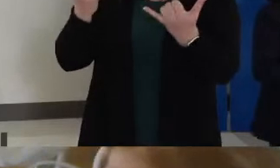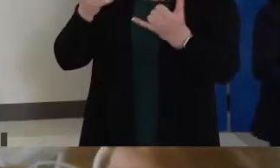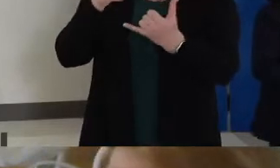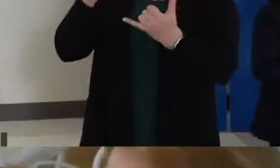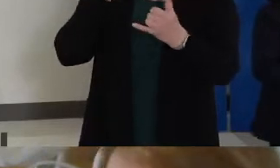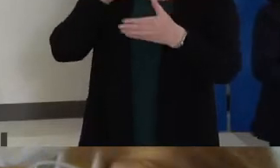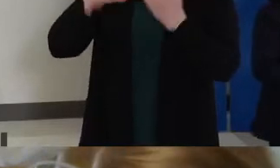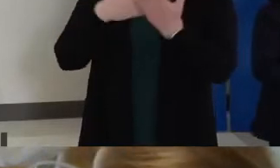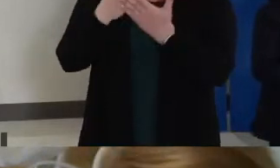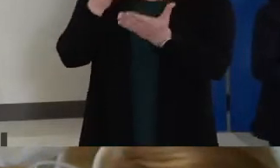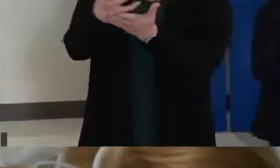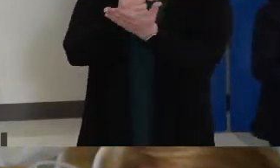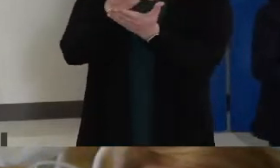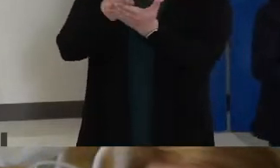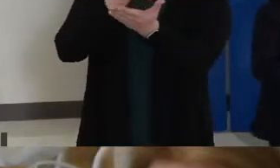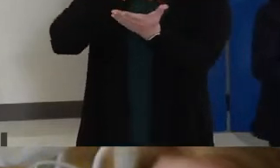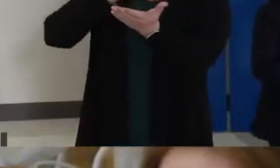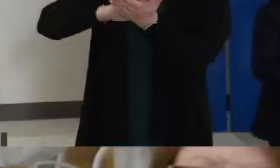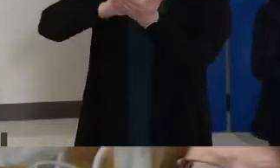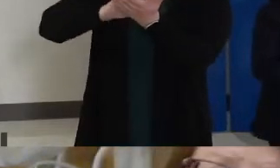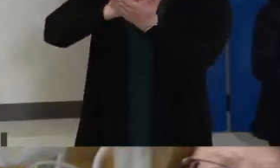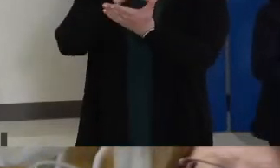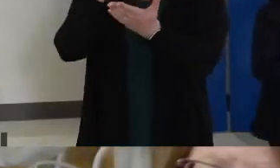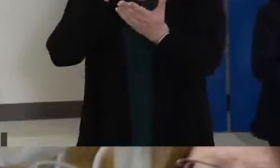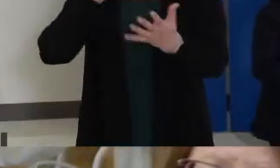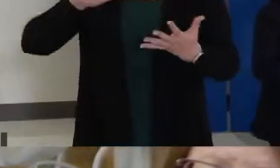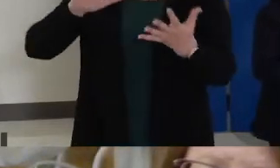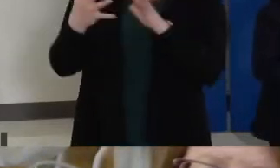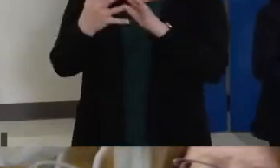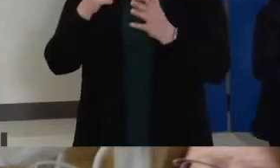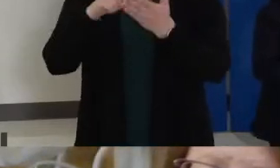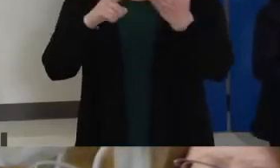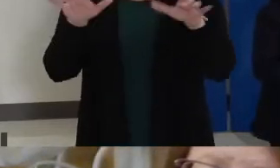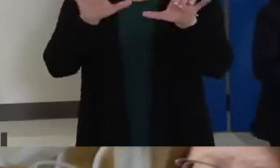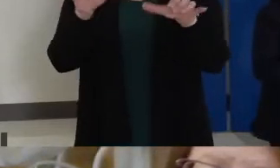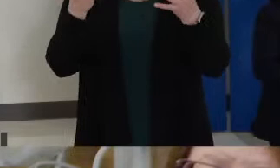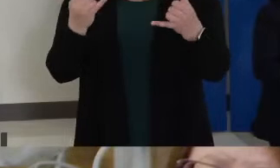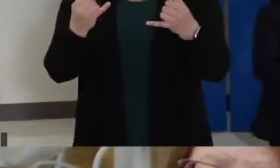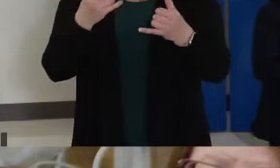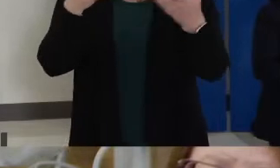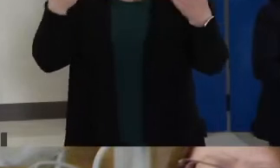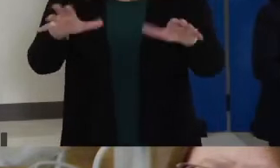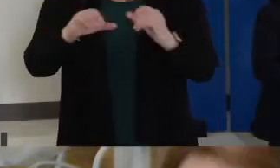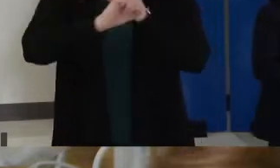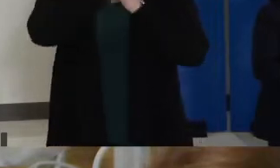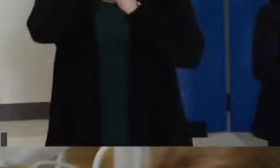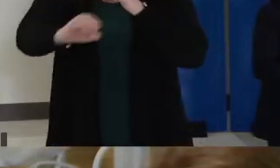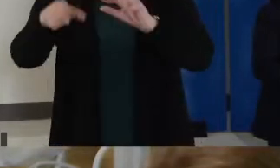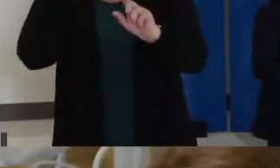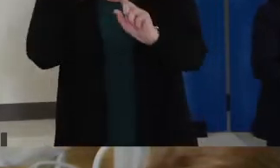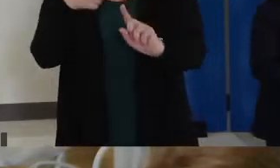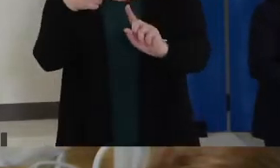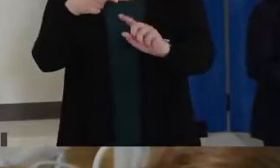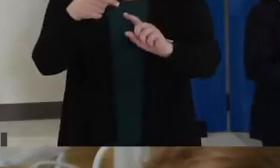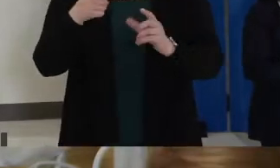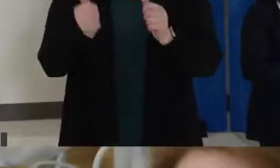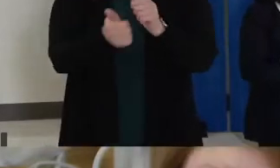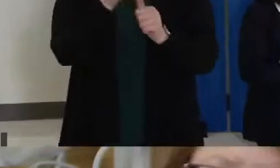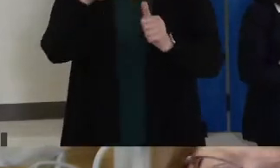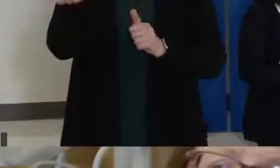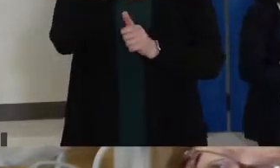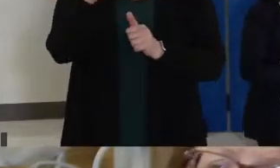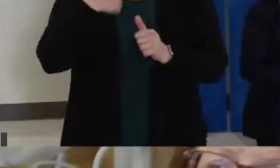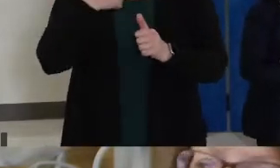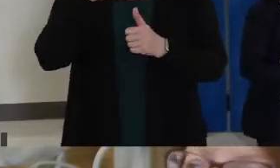deserve a tremendous amount of credit in helping us shape where we are here today. Look, I don't want to belabor the point. I think most of you have